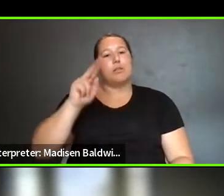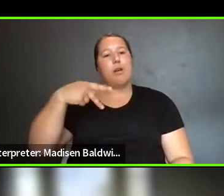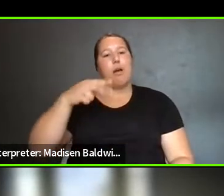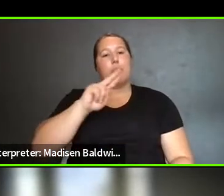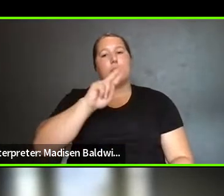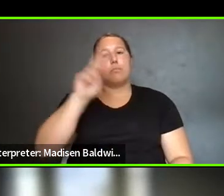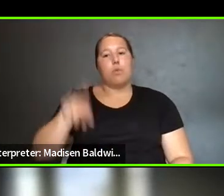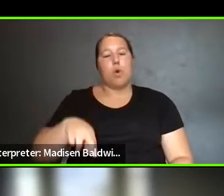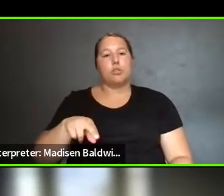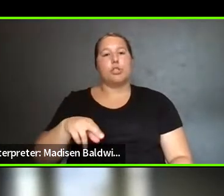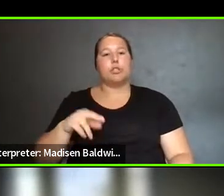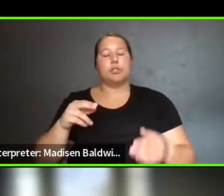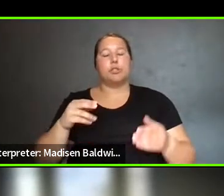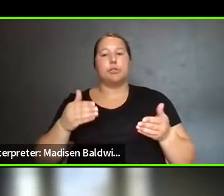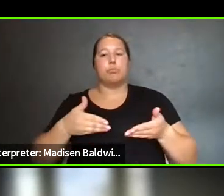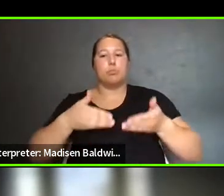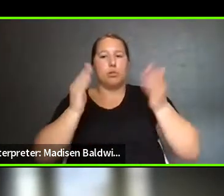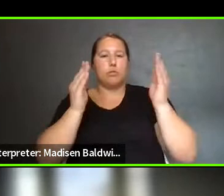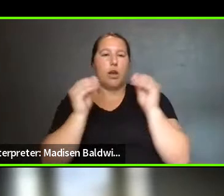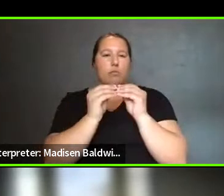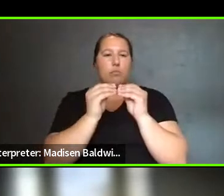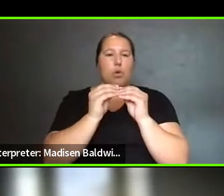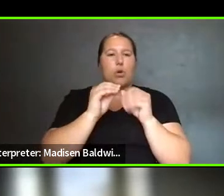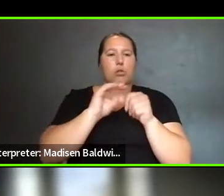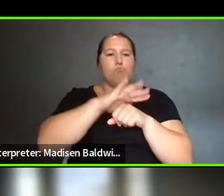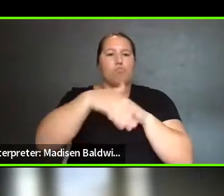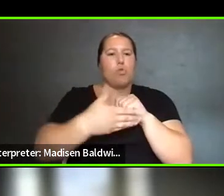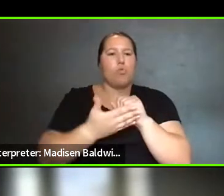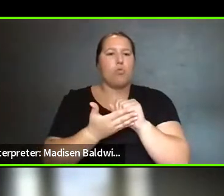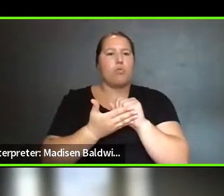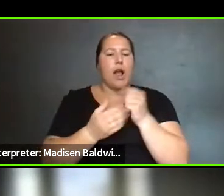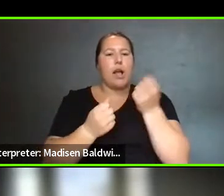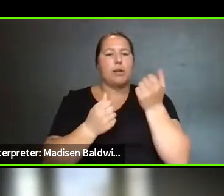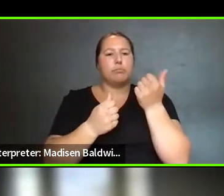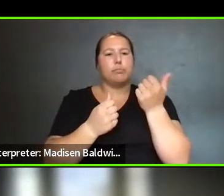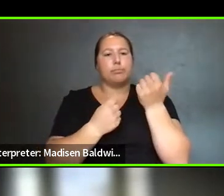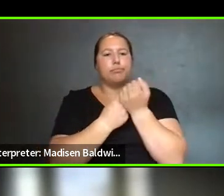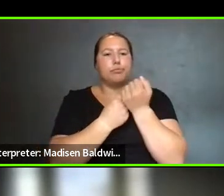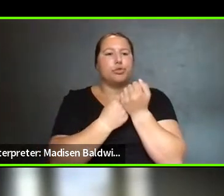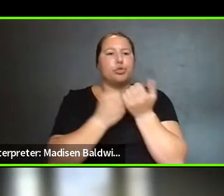more wraparound services for victims of violence, a lot of relocation funds.